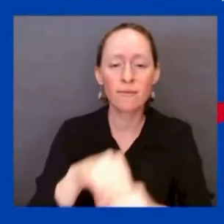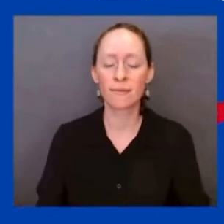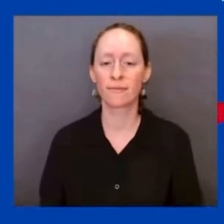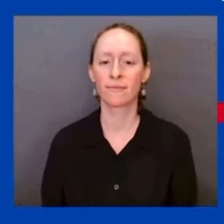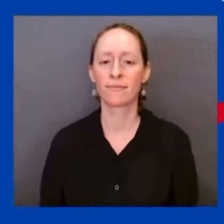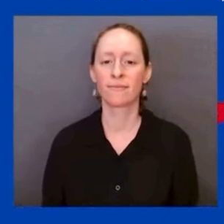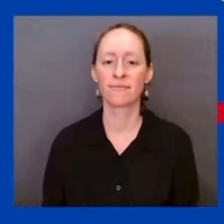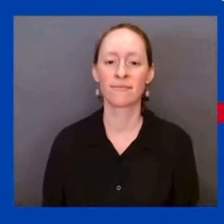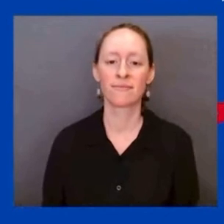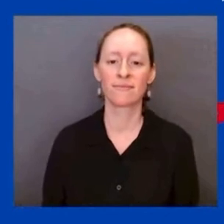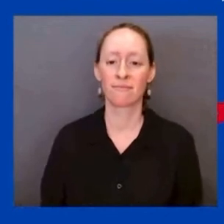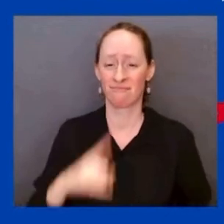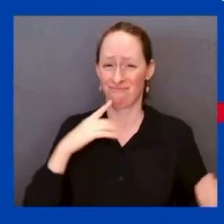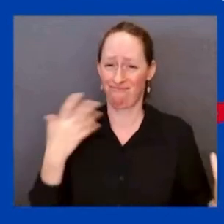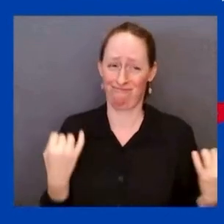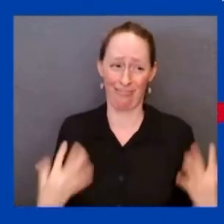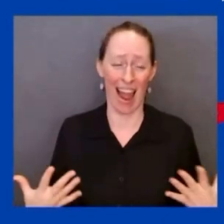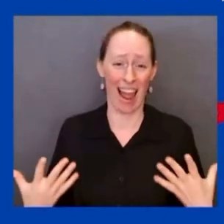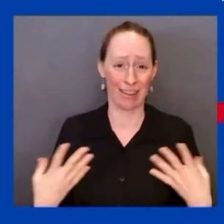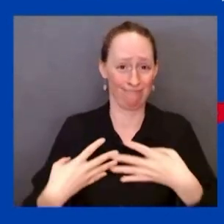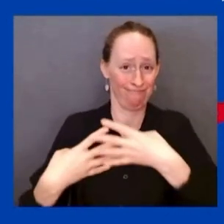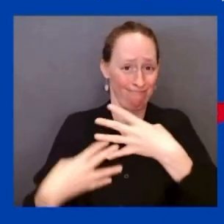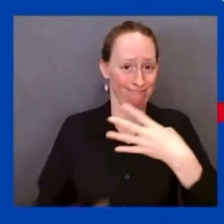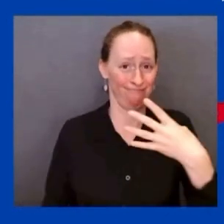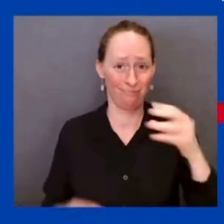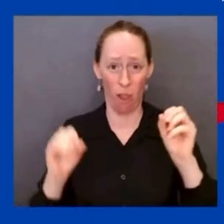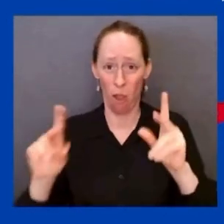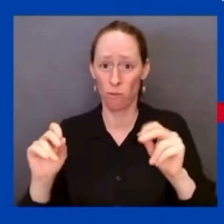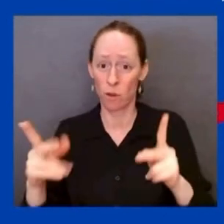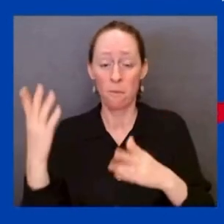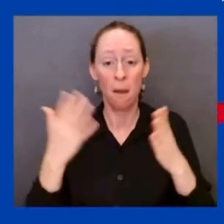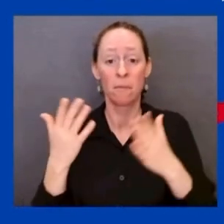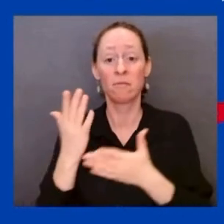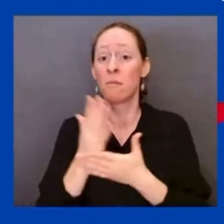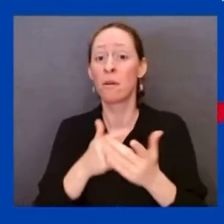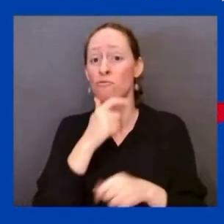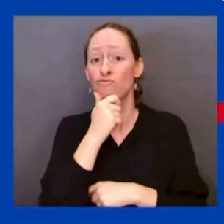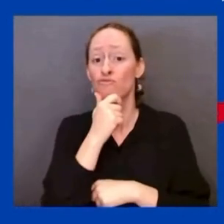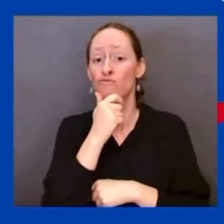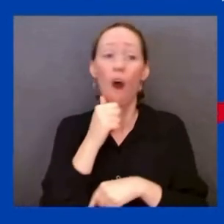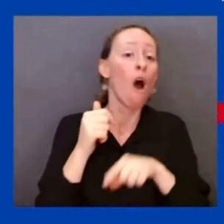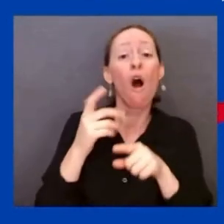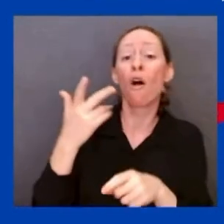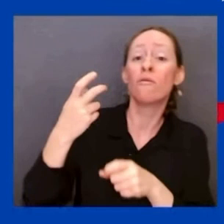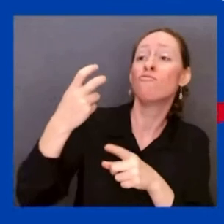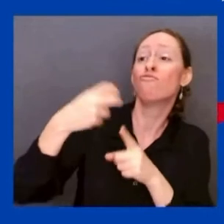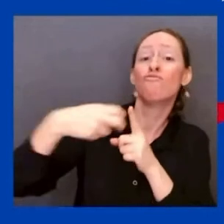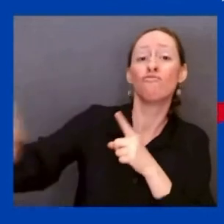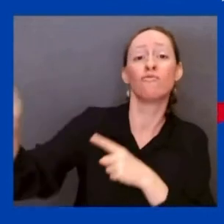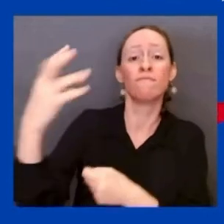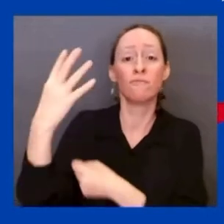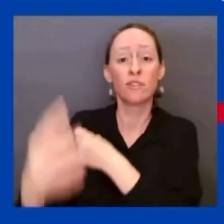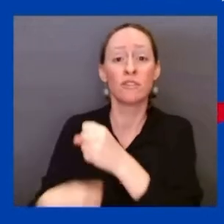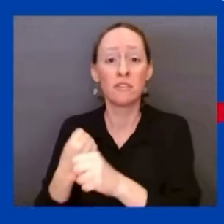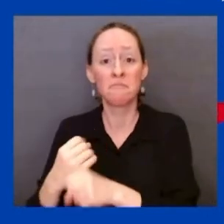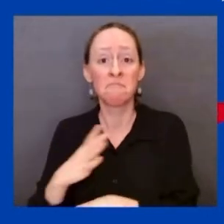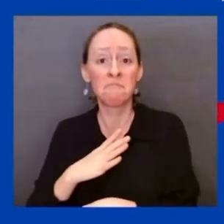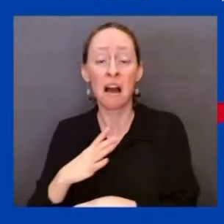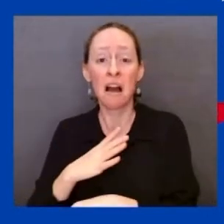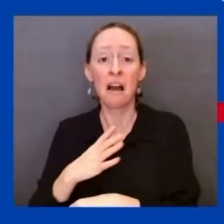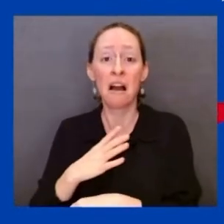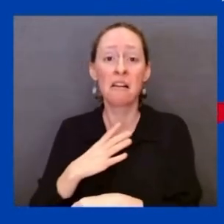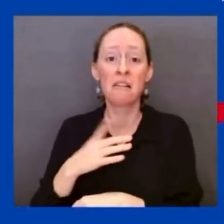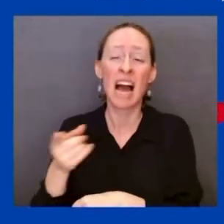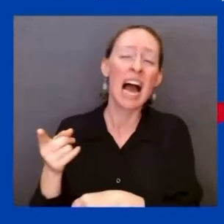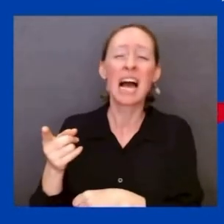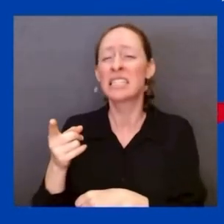four-year college, or maybe I don't. But this is the future of our workforce, a future that all of you make